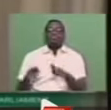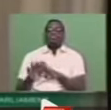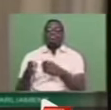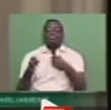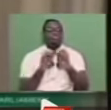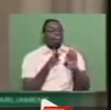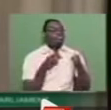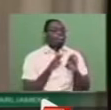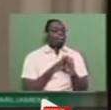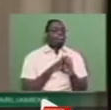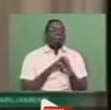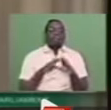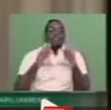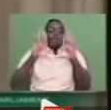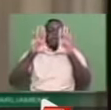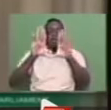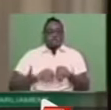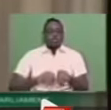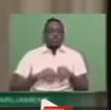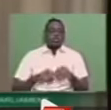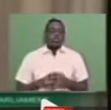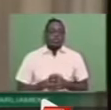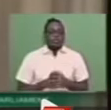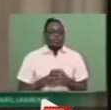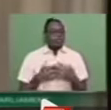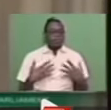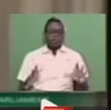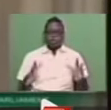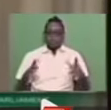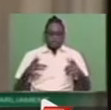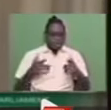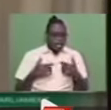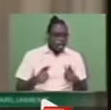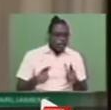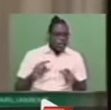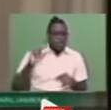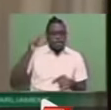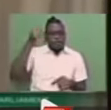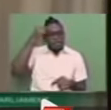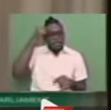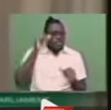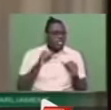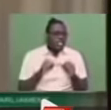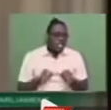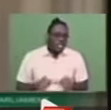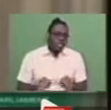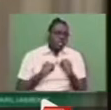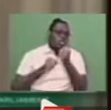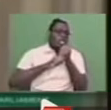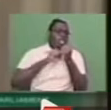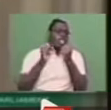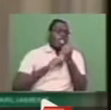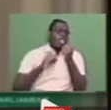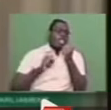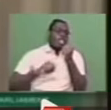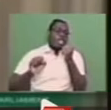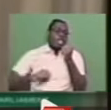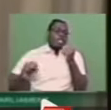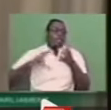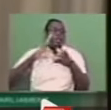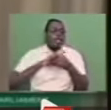narrative that these plants were closed due to COVID, because before this virus even hit our